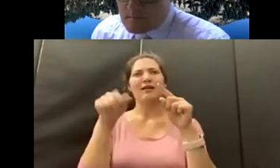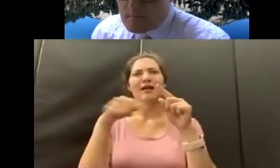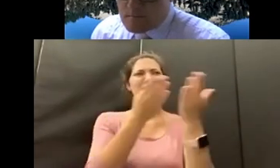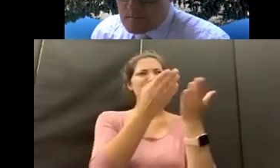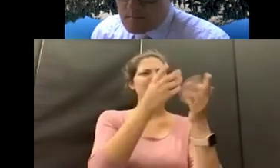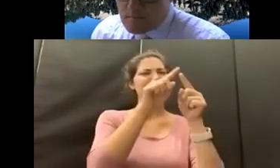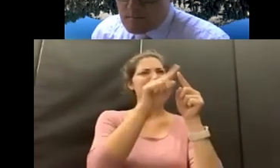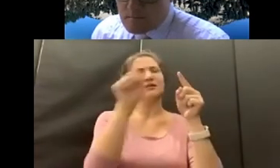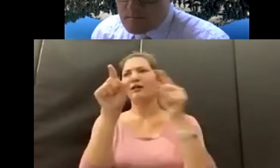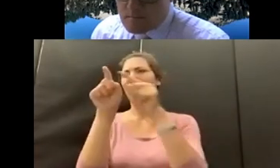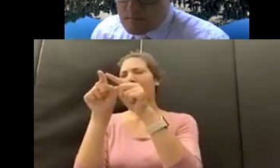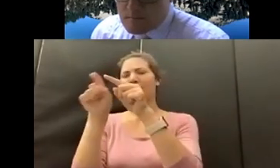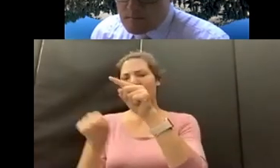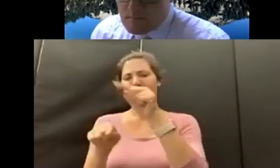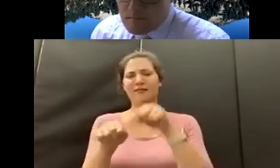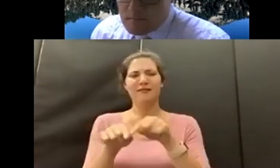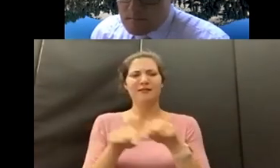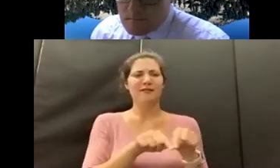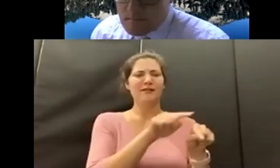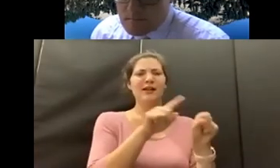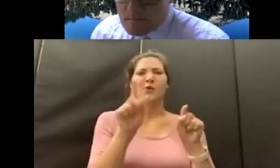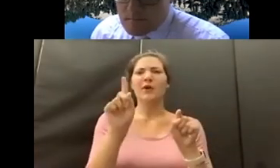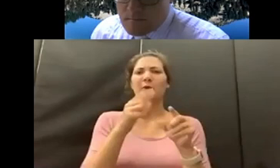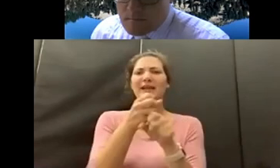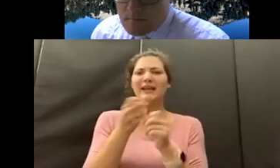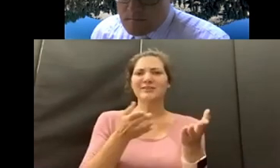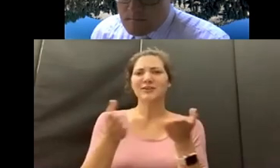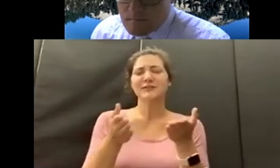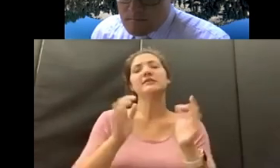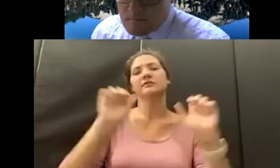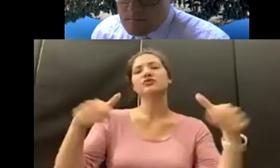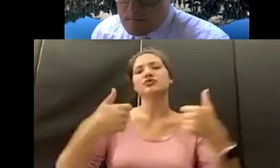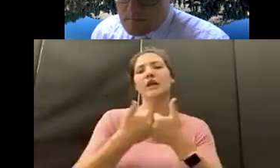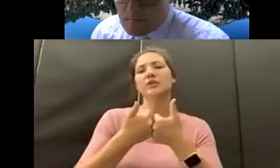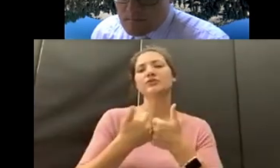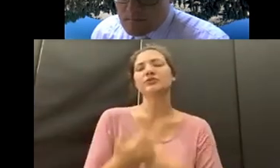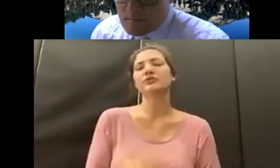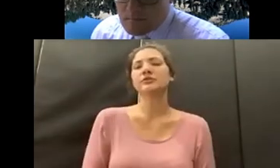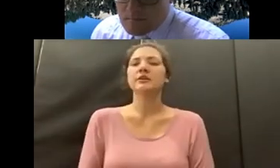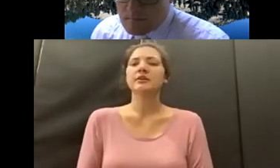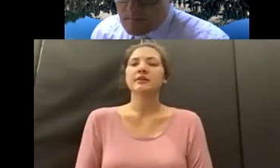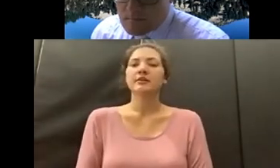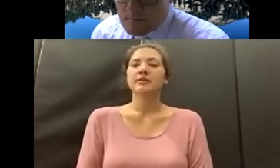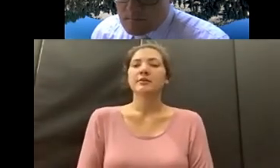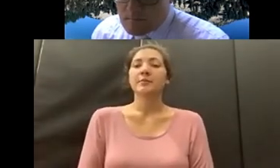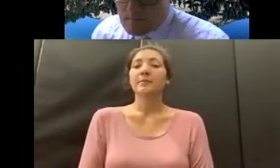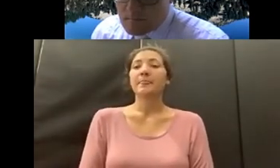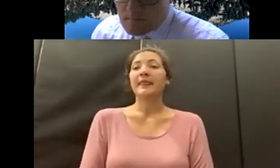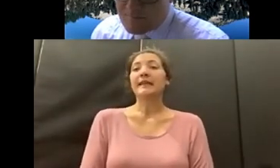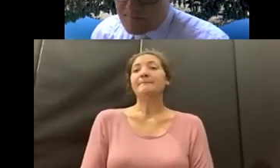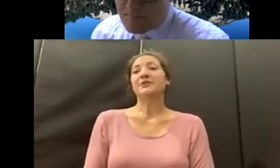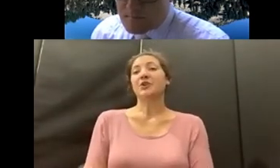there are challenges there. It's private pay, but typically assisted living is going to start at